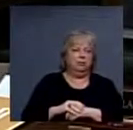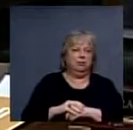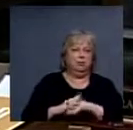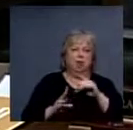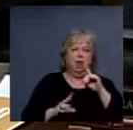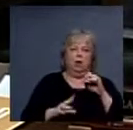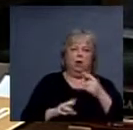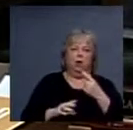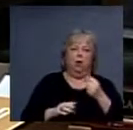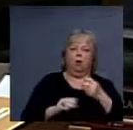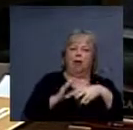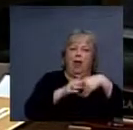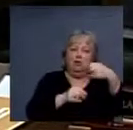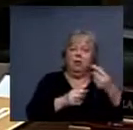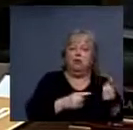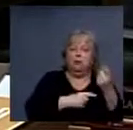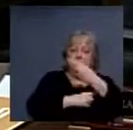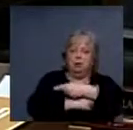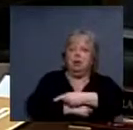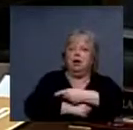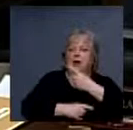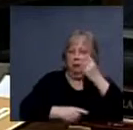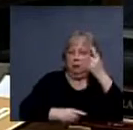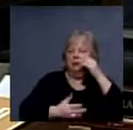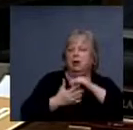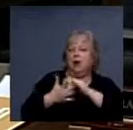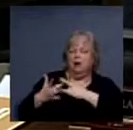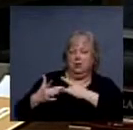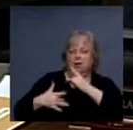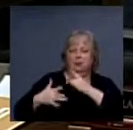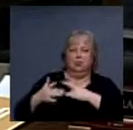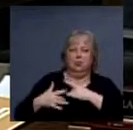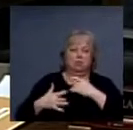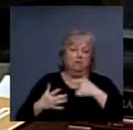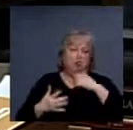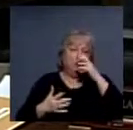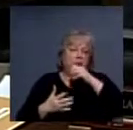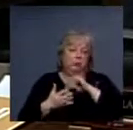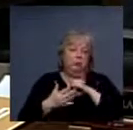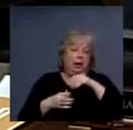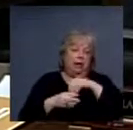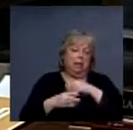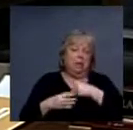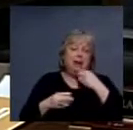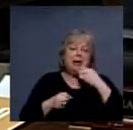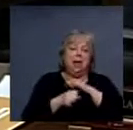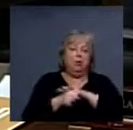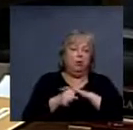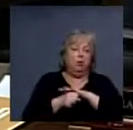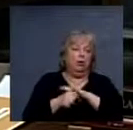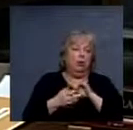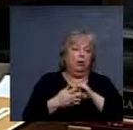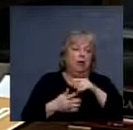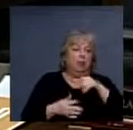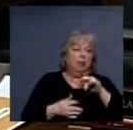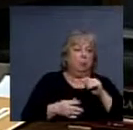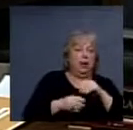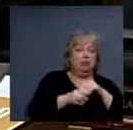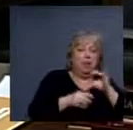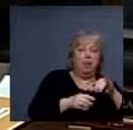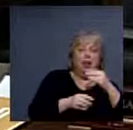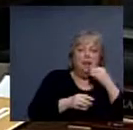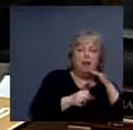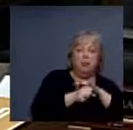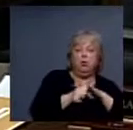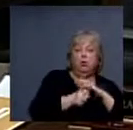Dogs being outside in the day, I understand that being a concern. I'm going to assume that, like in my neighborhood, that the pets that are in this neighborhood are probably